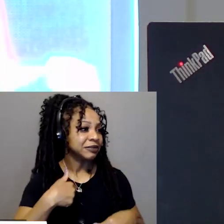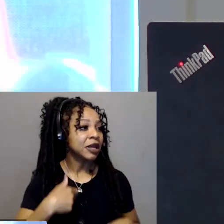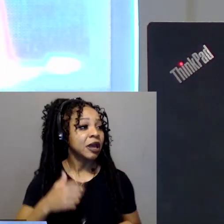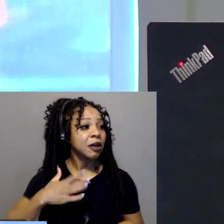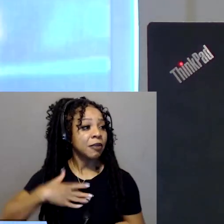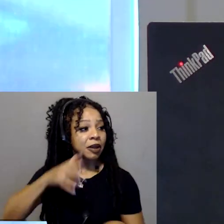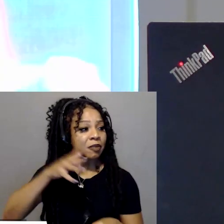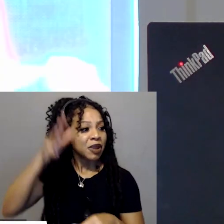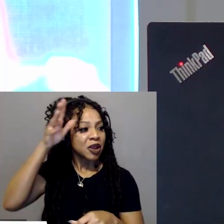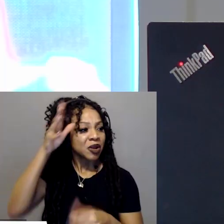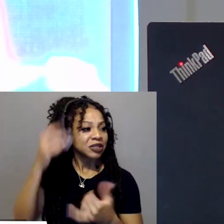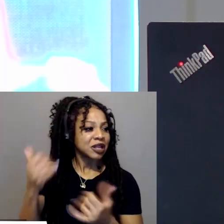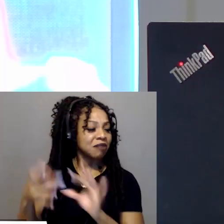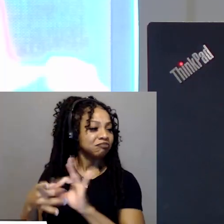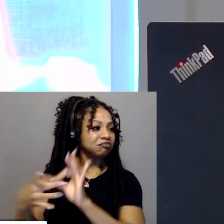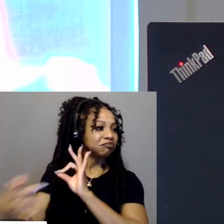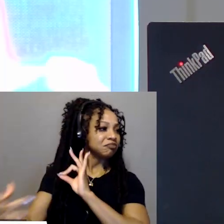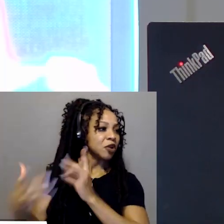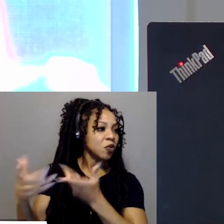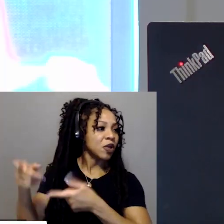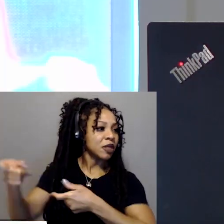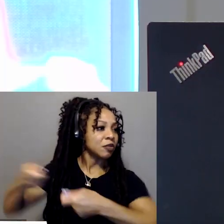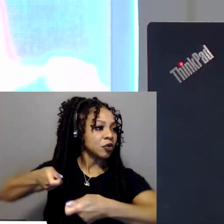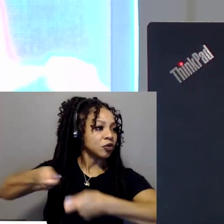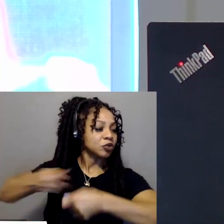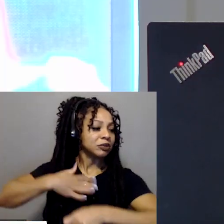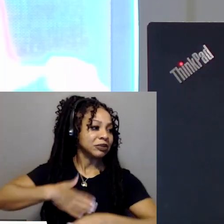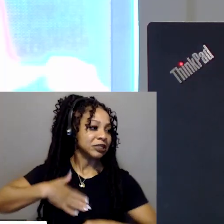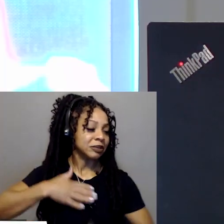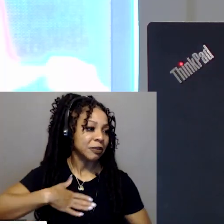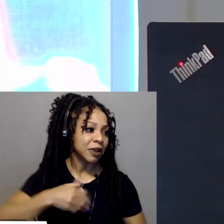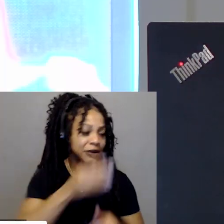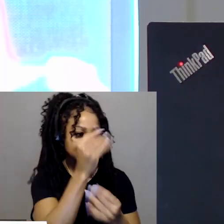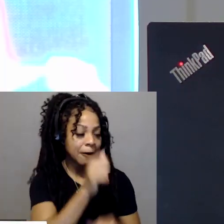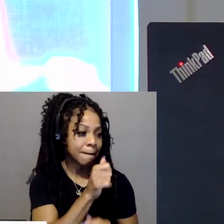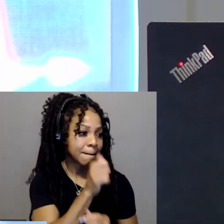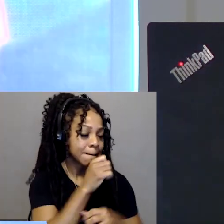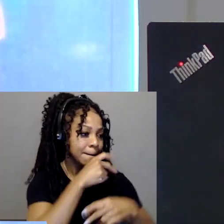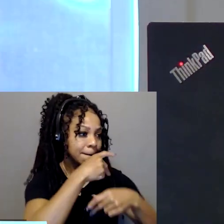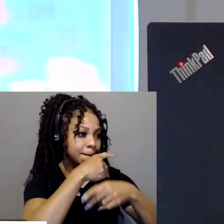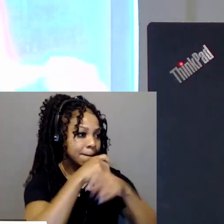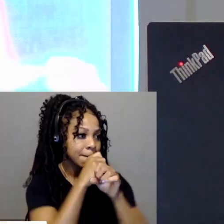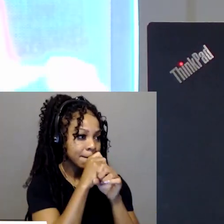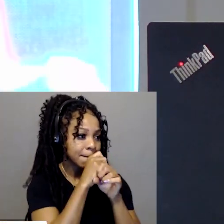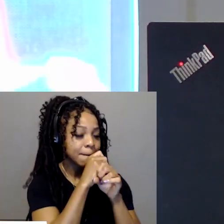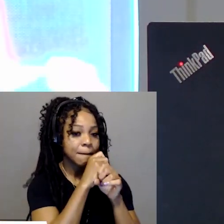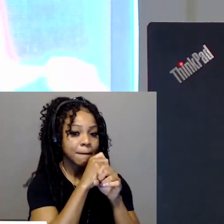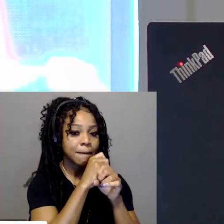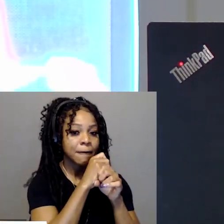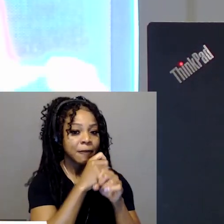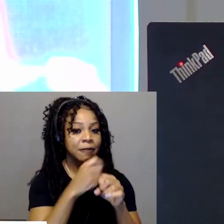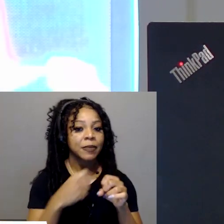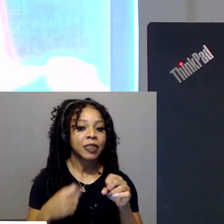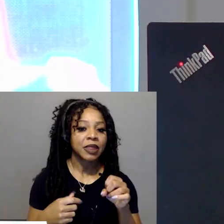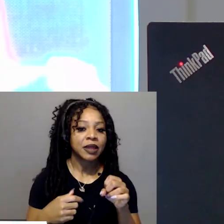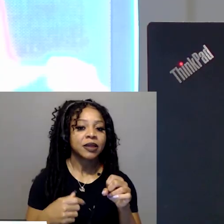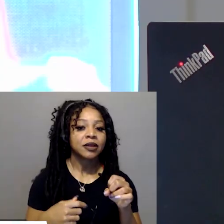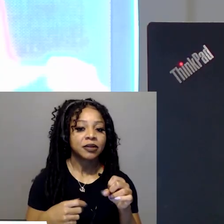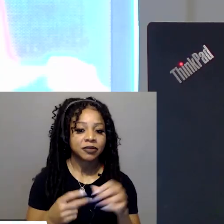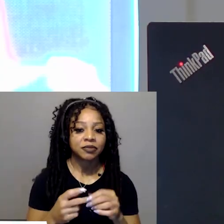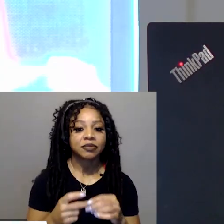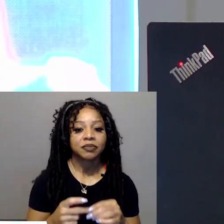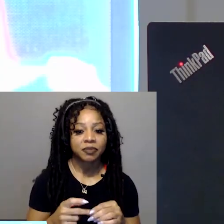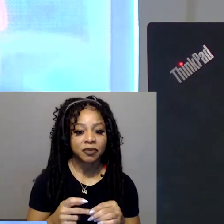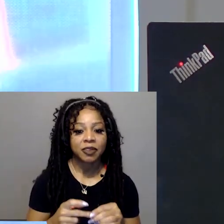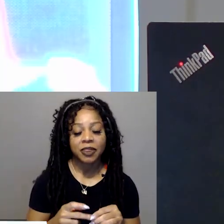parental control. Please don't share my information. This is the authority that lets me withdraw